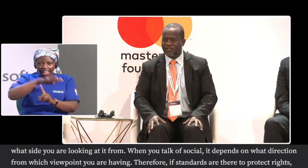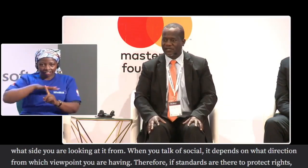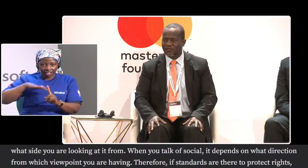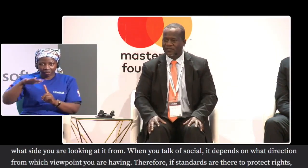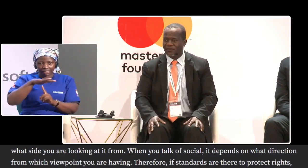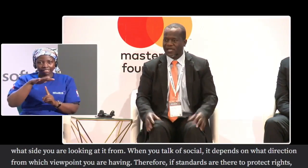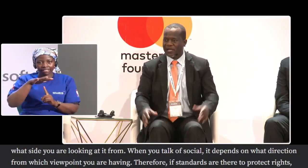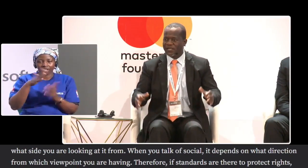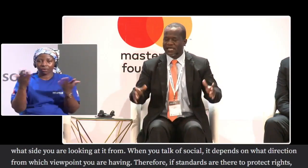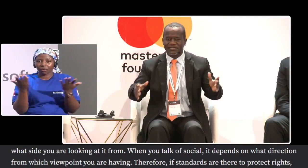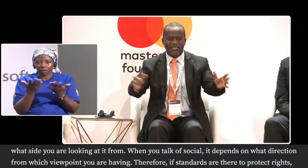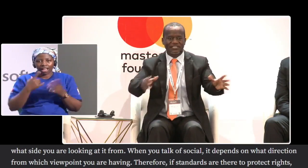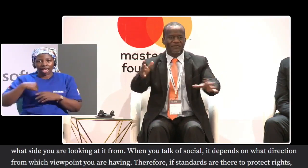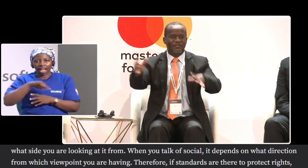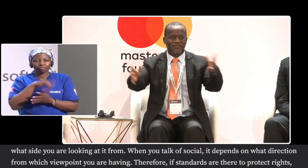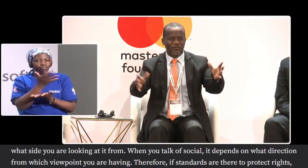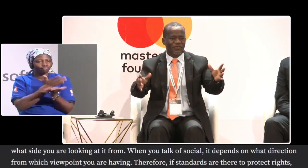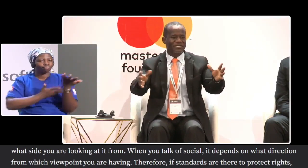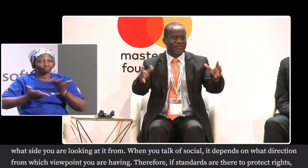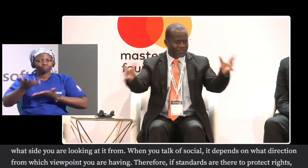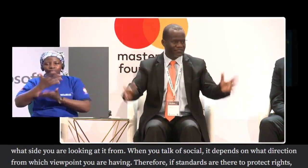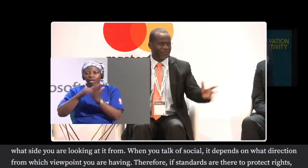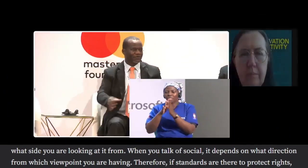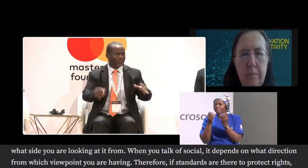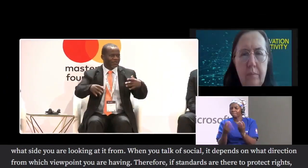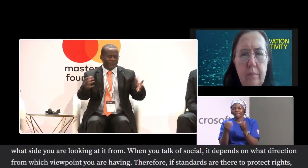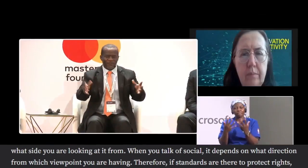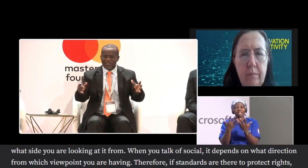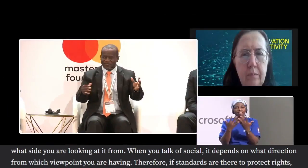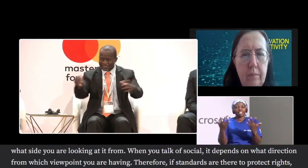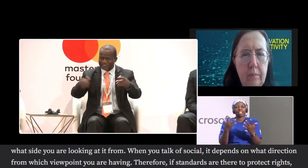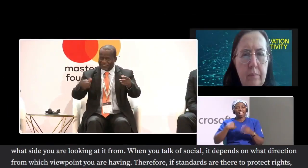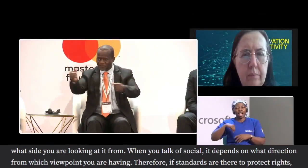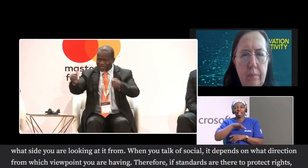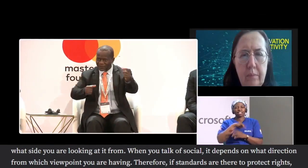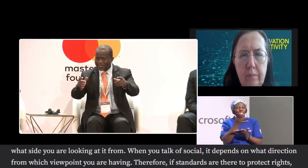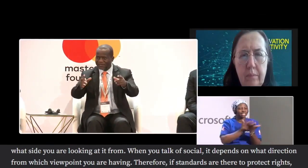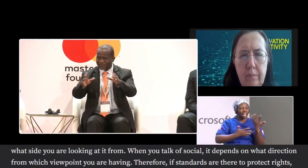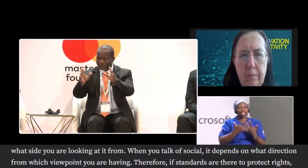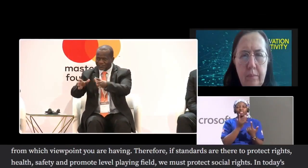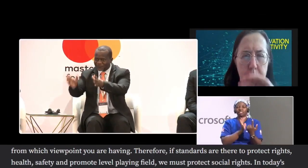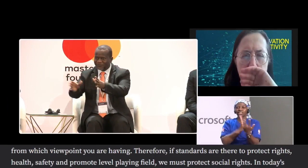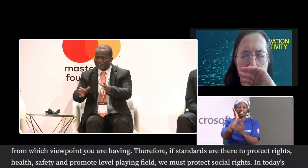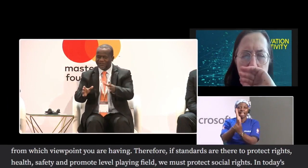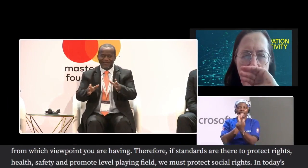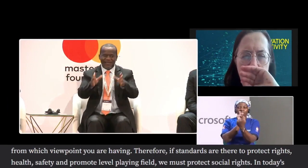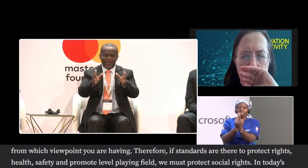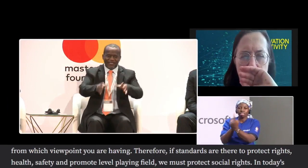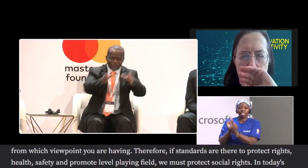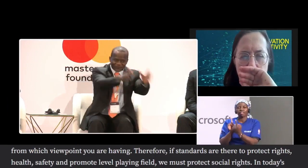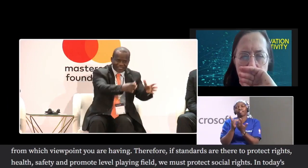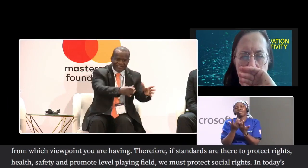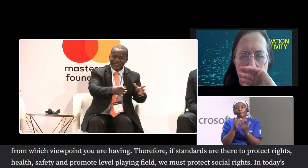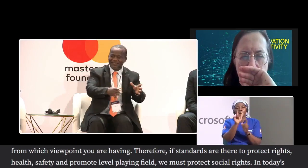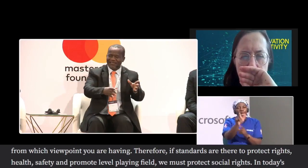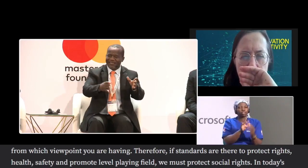environment, where we are interacting with so many things, we interact one-on-one, person to person, a person